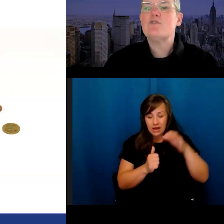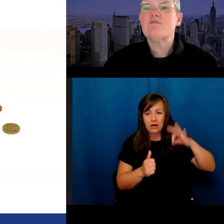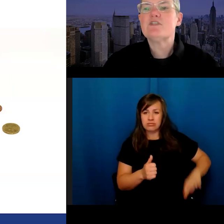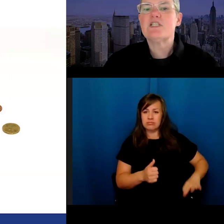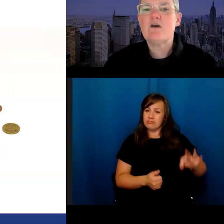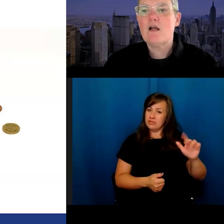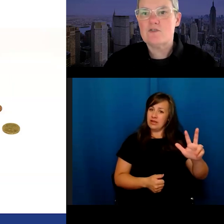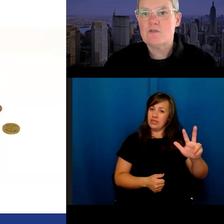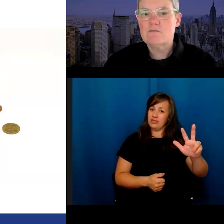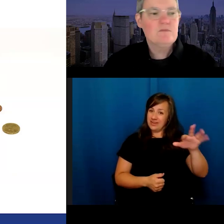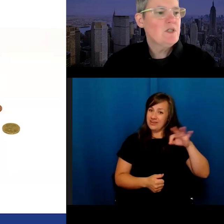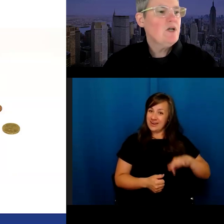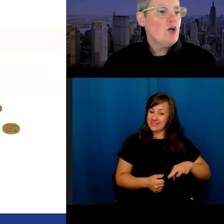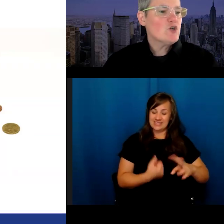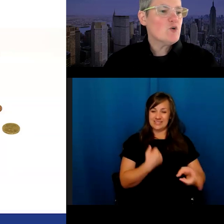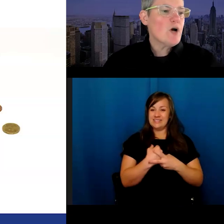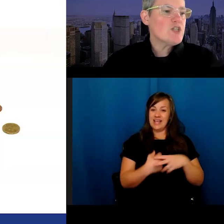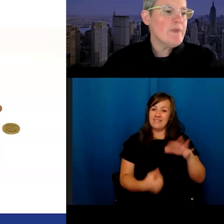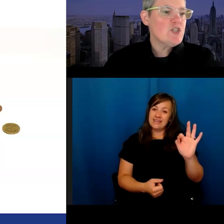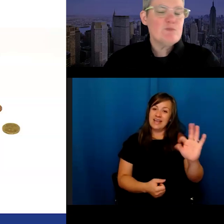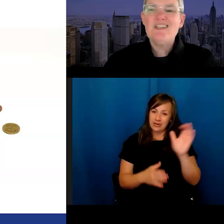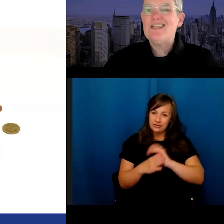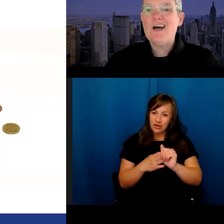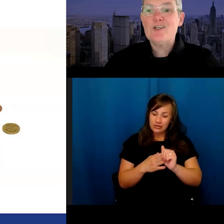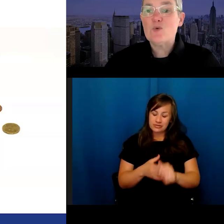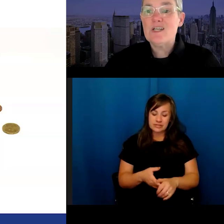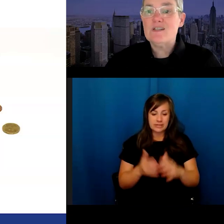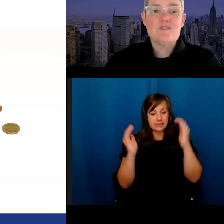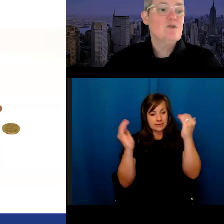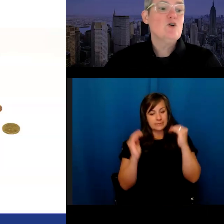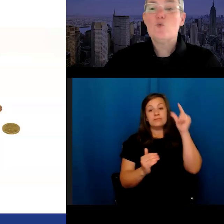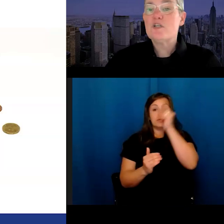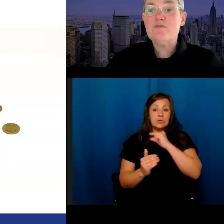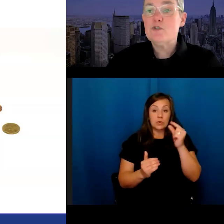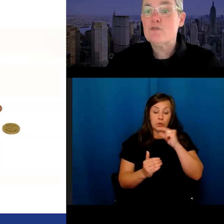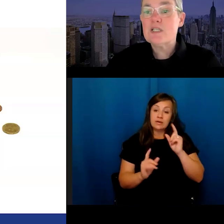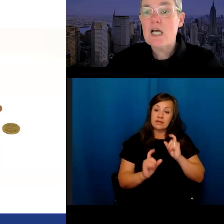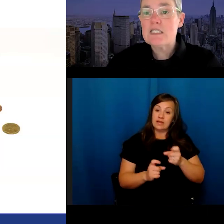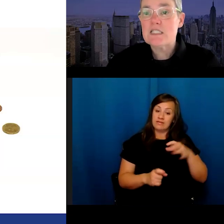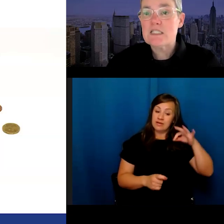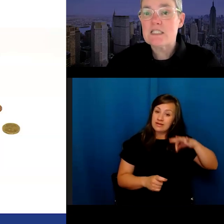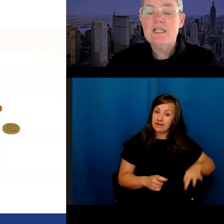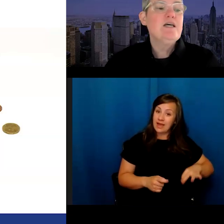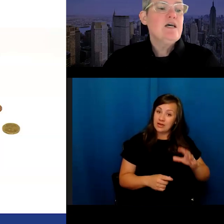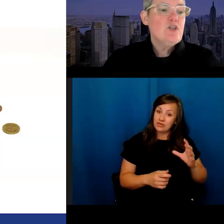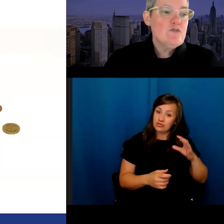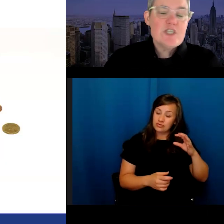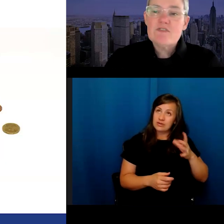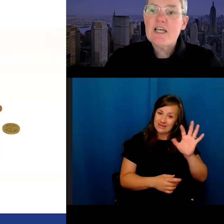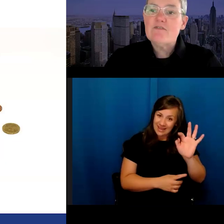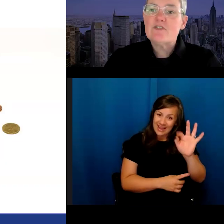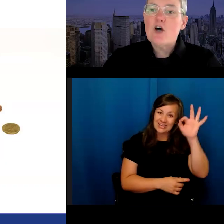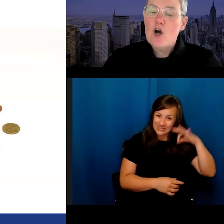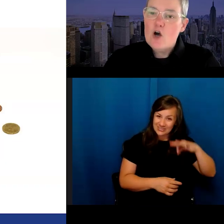saved $915. Google Project Management, 9 credits. We'll give you a free license.